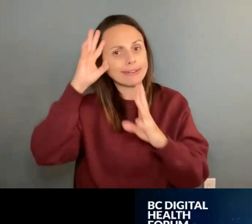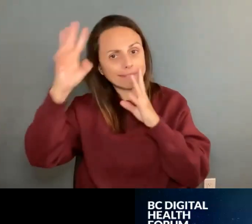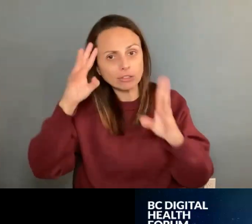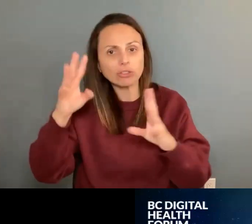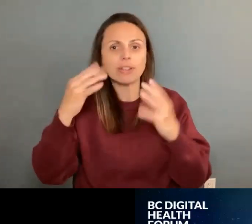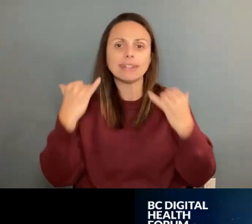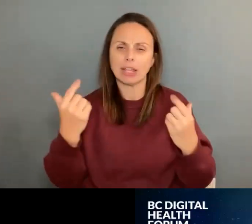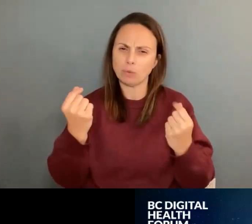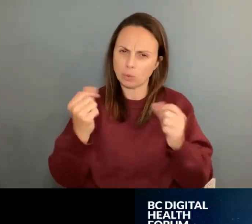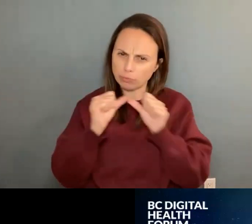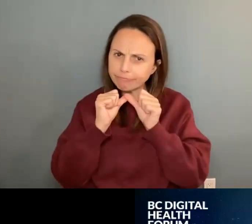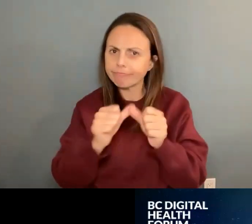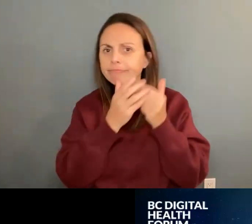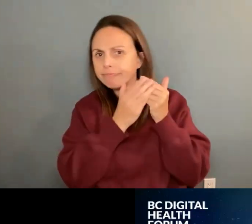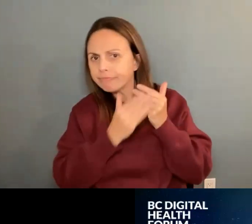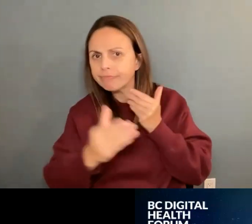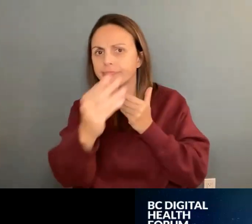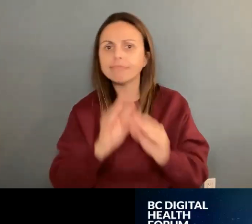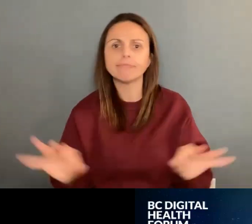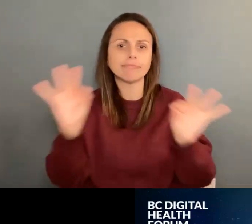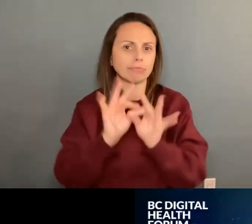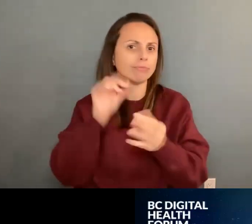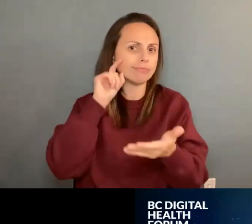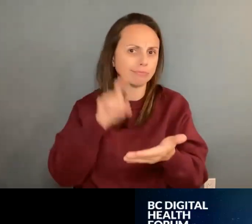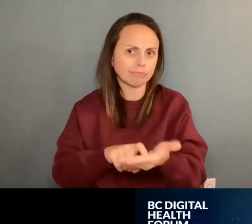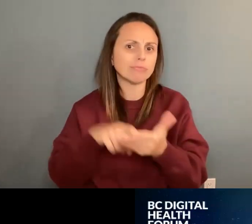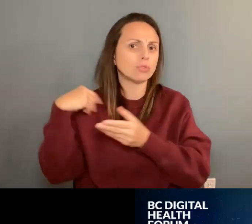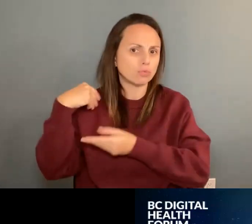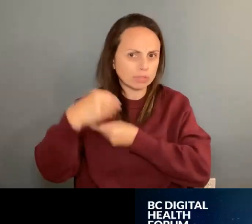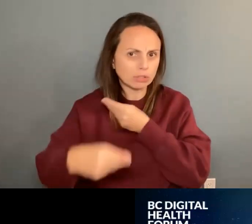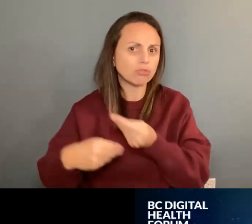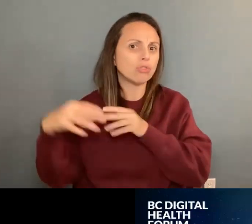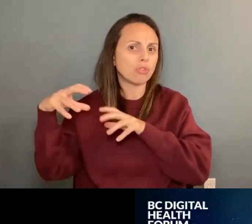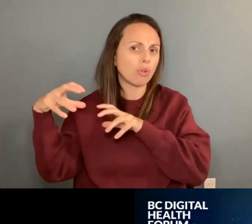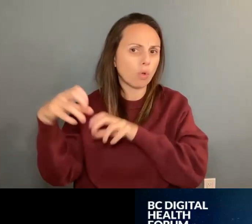let us carry forward the importance of recognizing the traditional